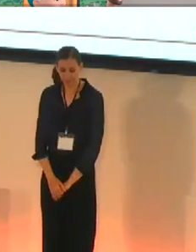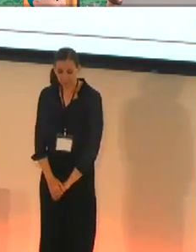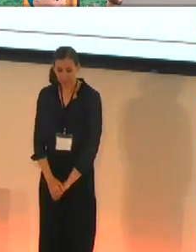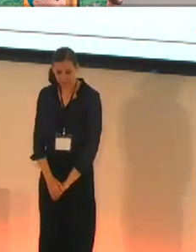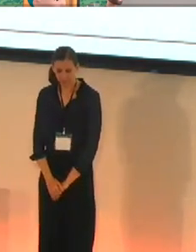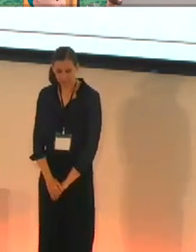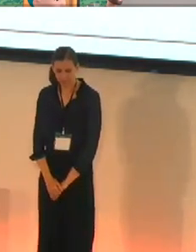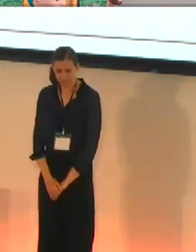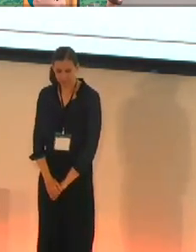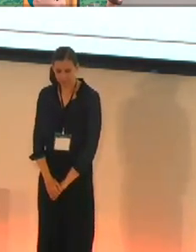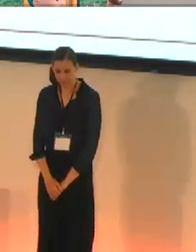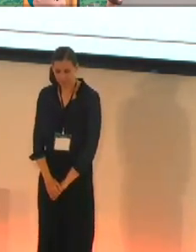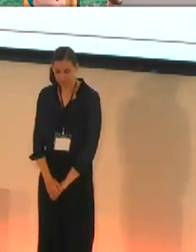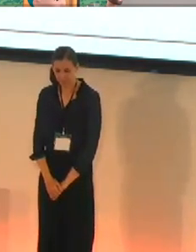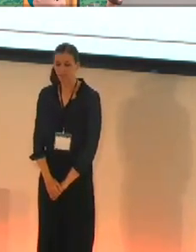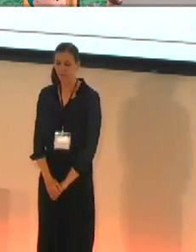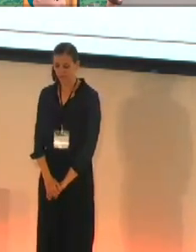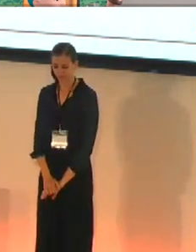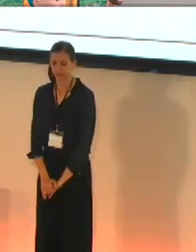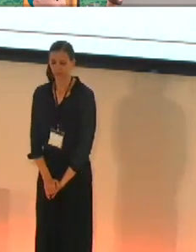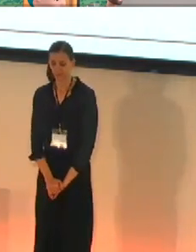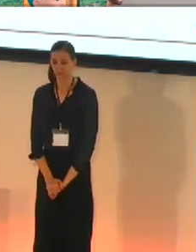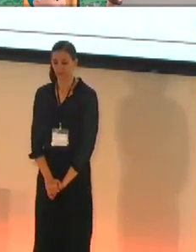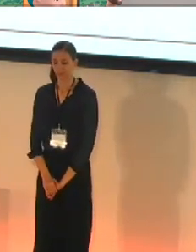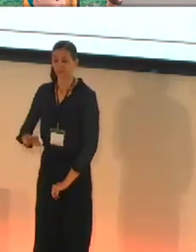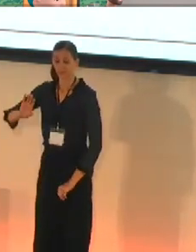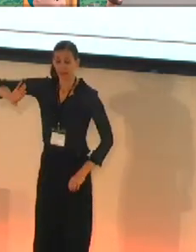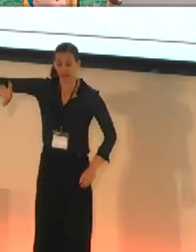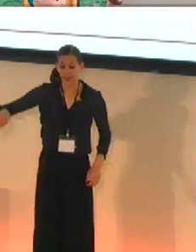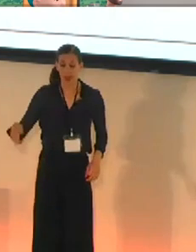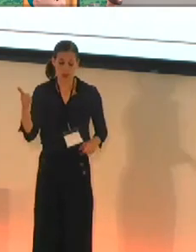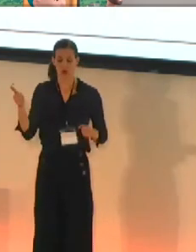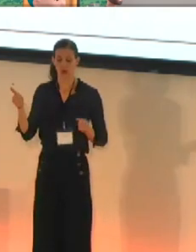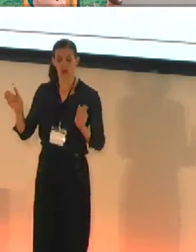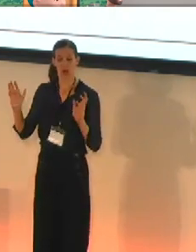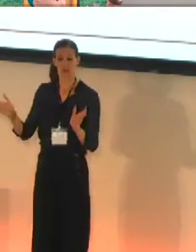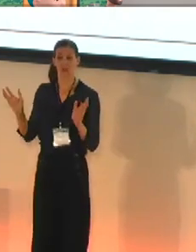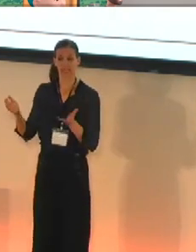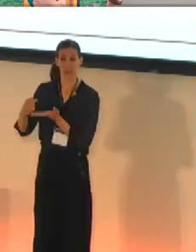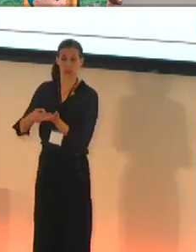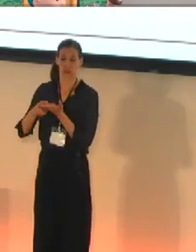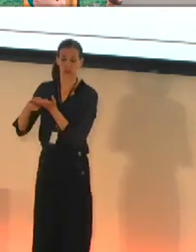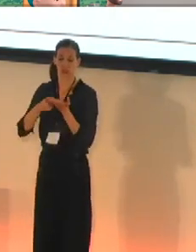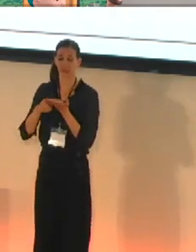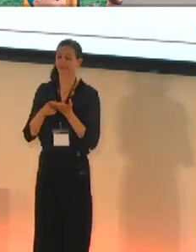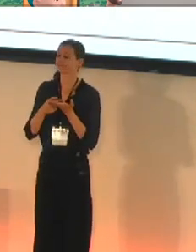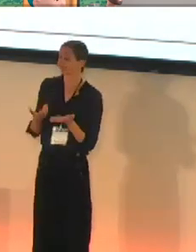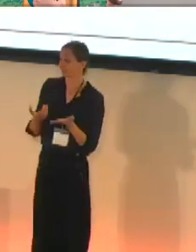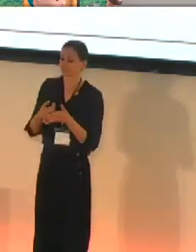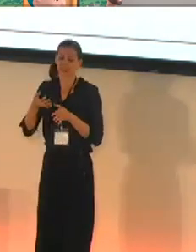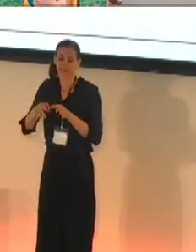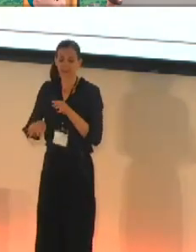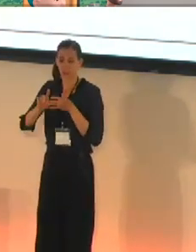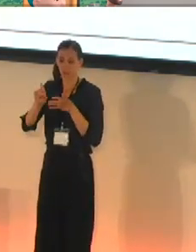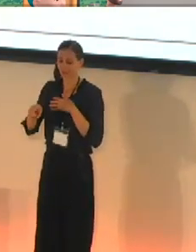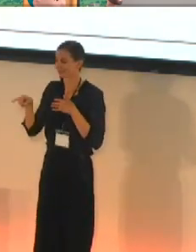Now, in addition, one of the richest areas of conversation that we had with our participants was actually the simple question of what should the